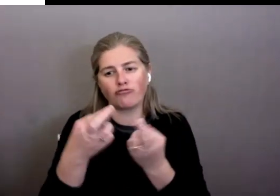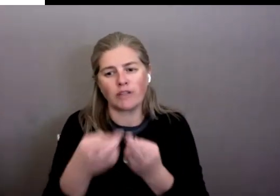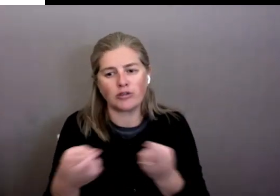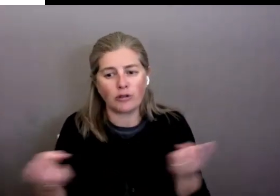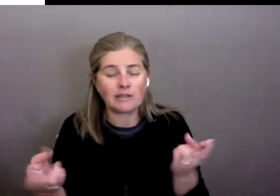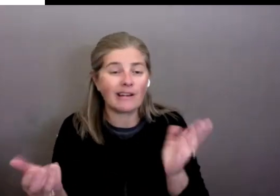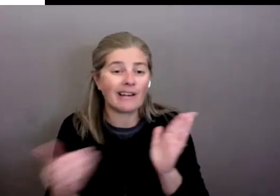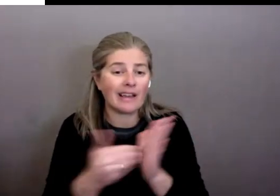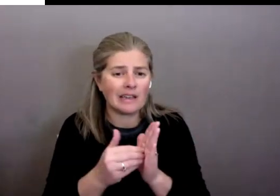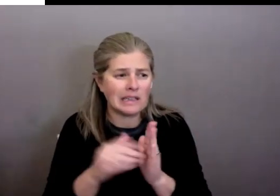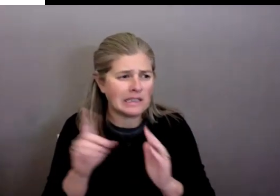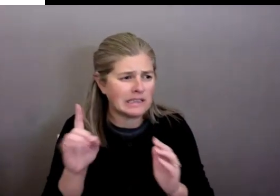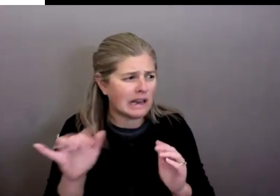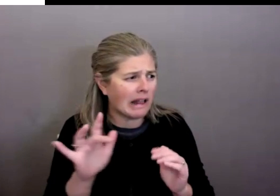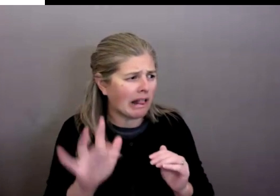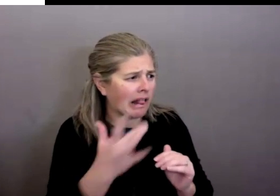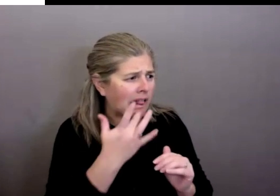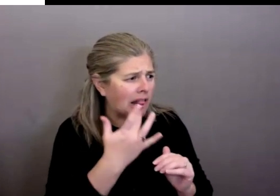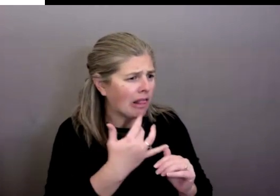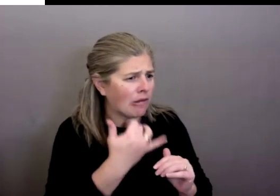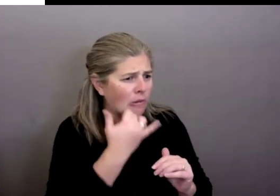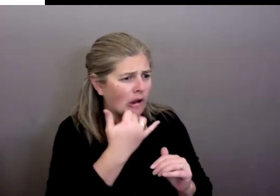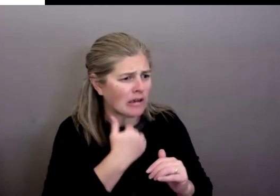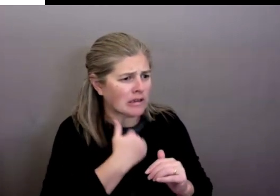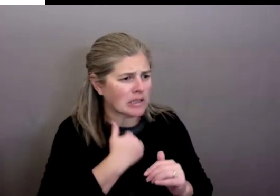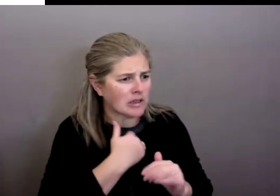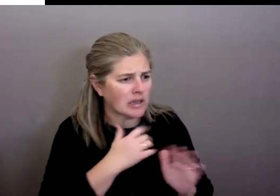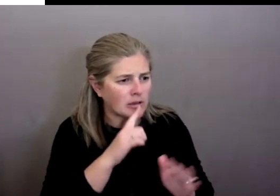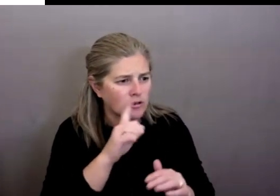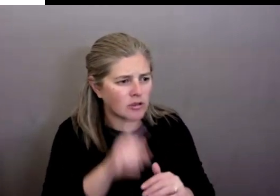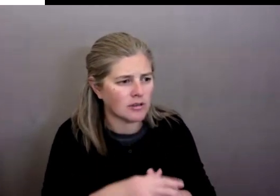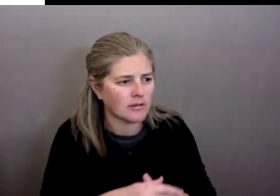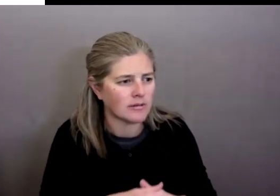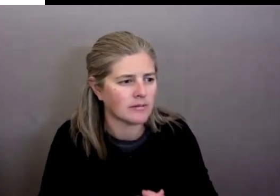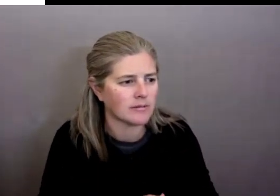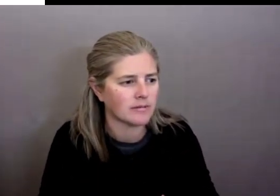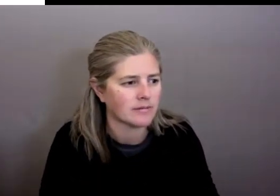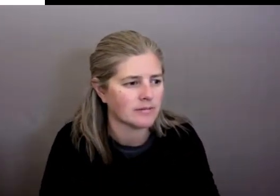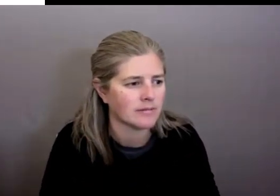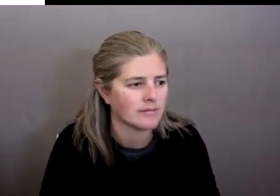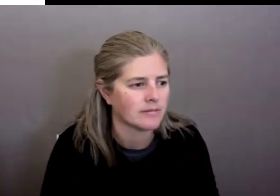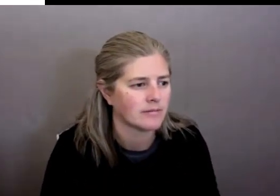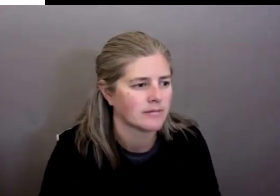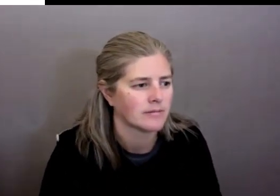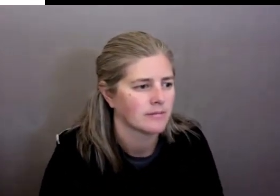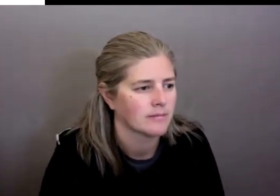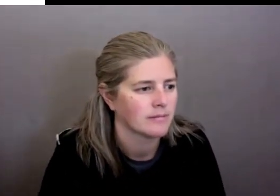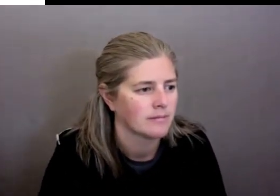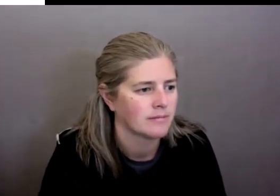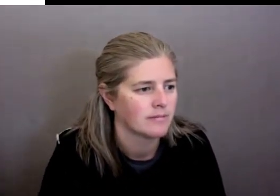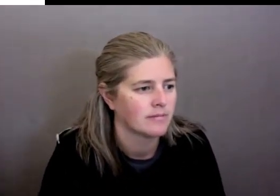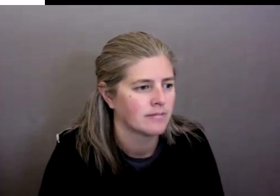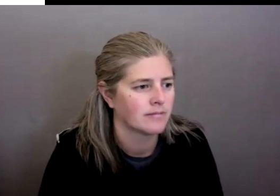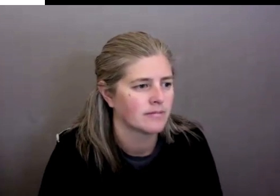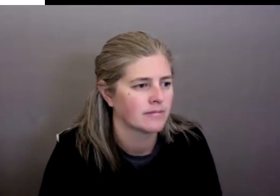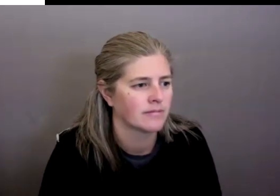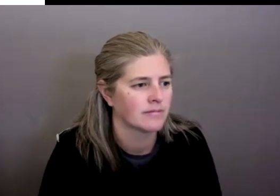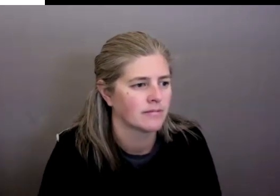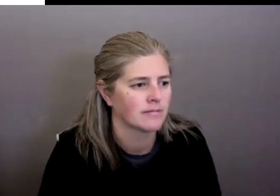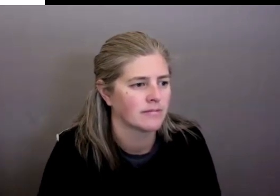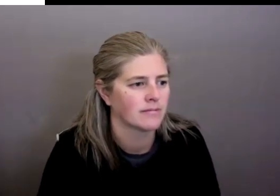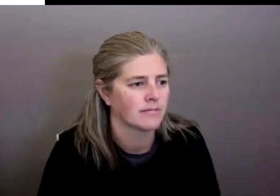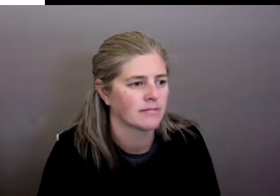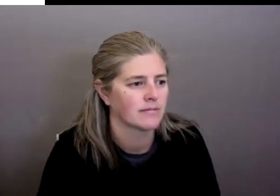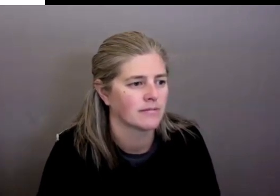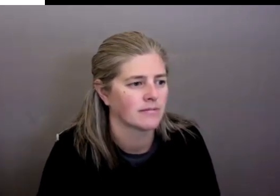well as, oh, did I just go to the wrong slide? I'm not sure. Anyway, I think I'm going backwards. Oh, here I am.